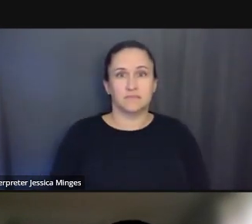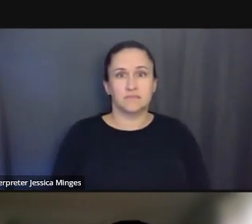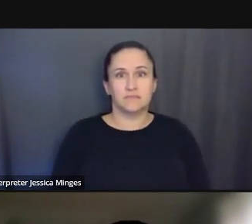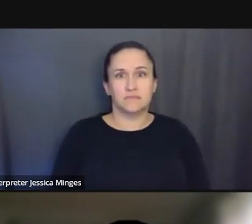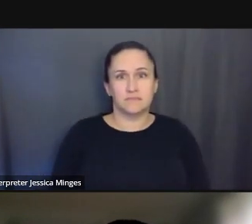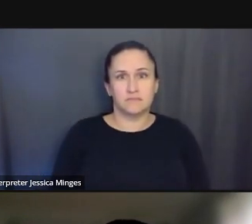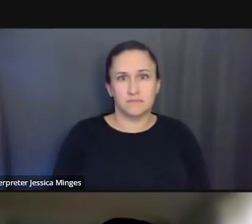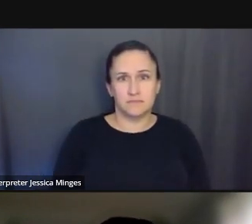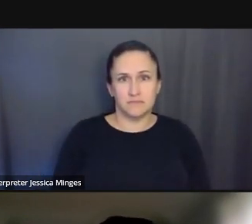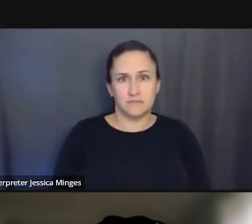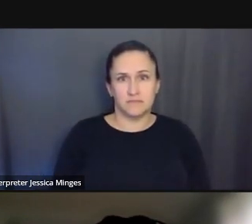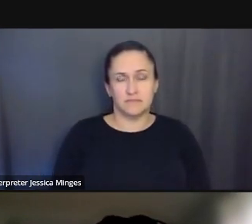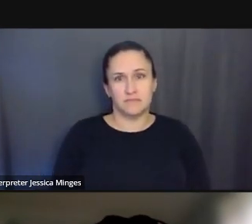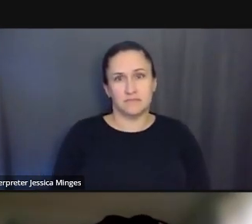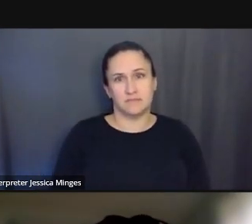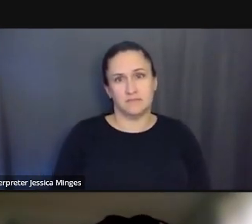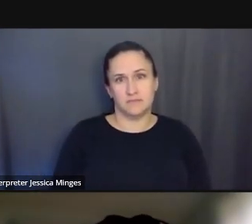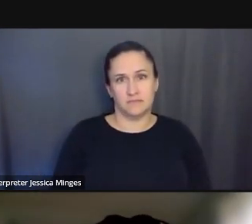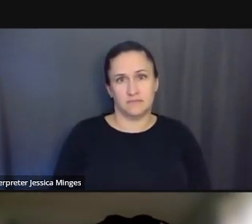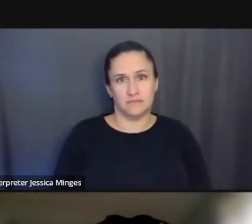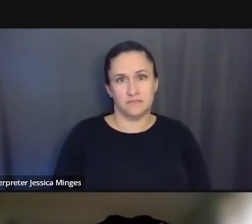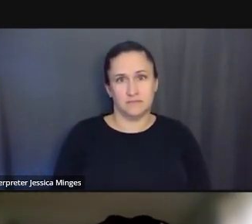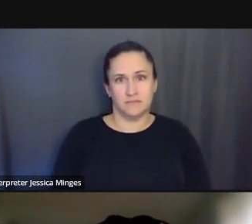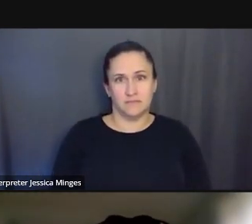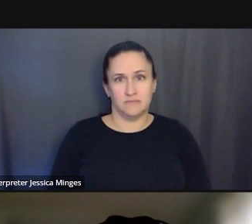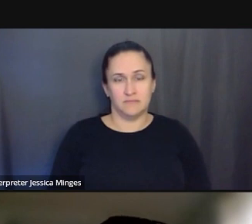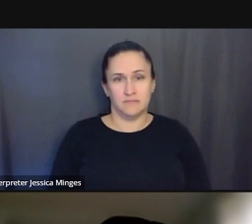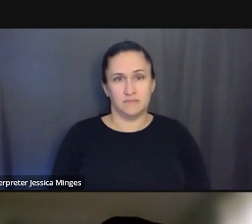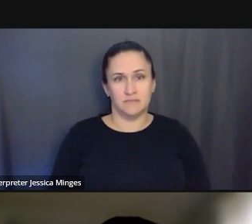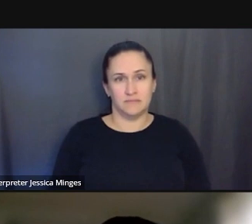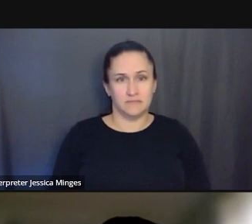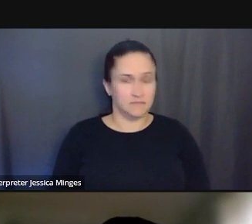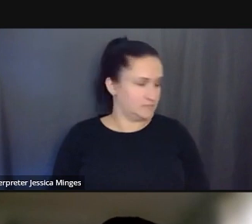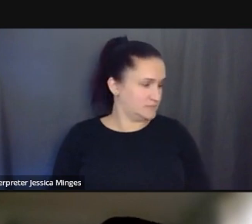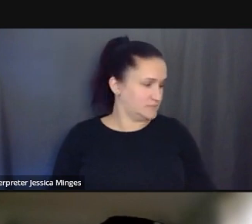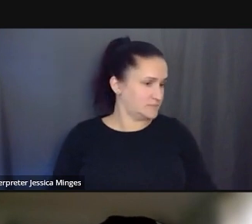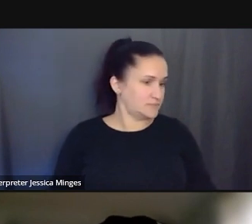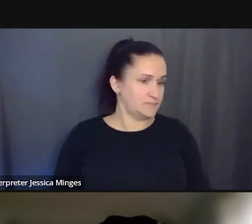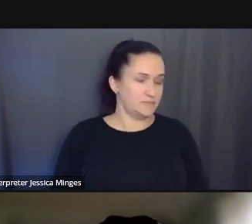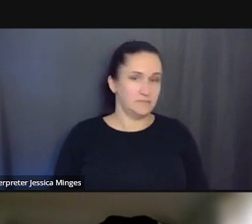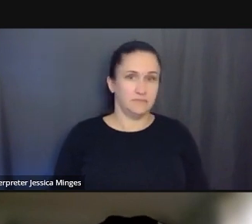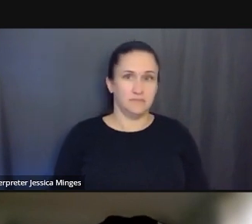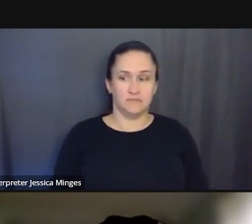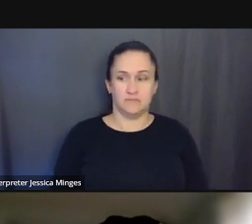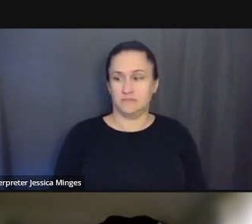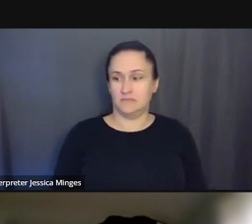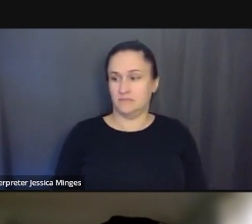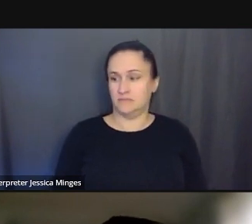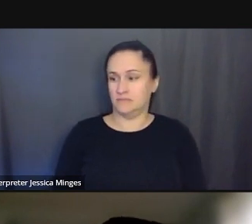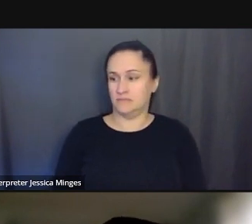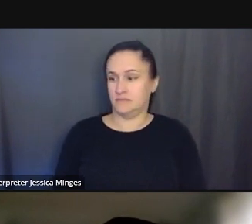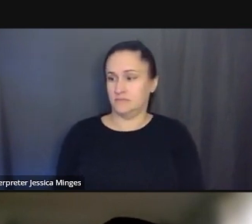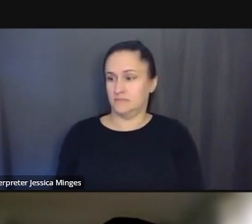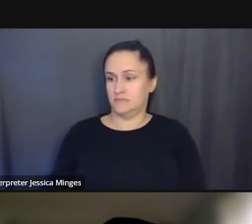Righto, are there more questions, comments, or concerns about the innovation guide?